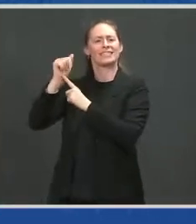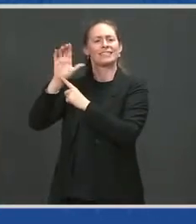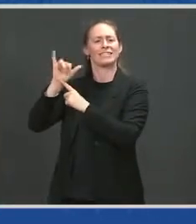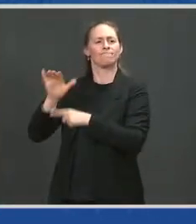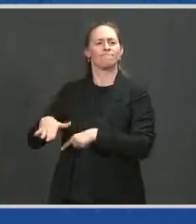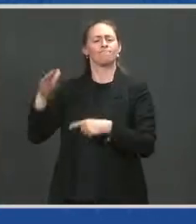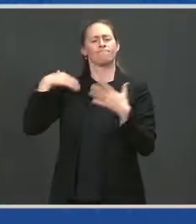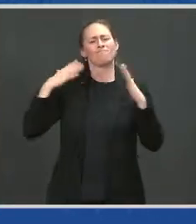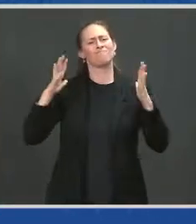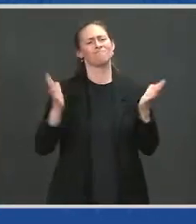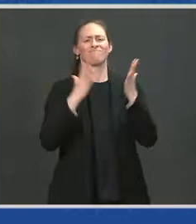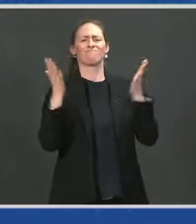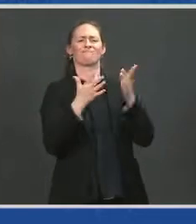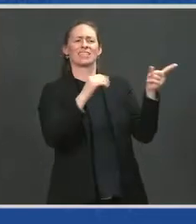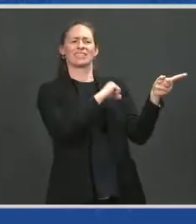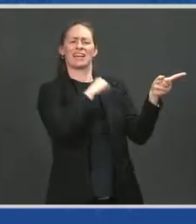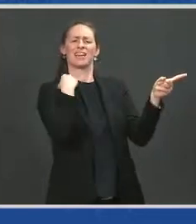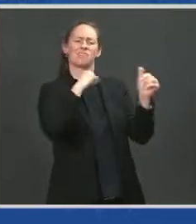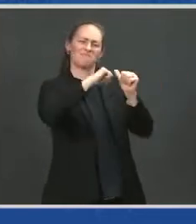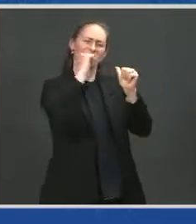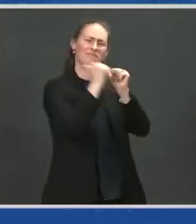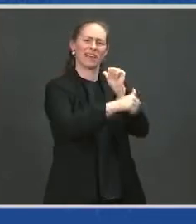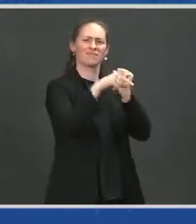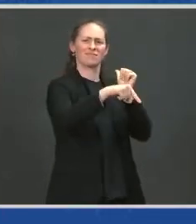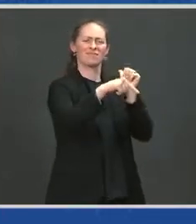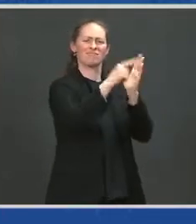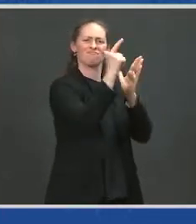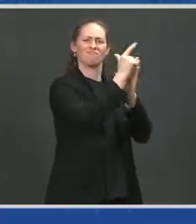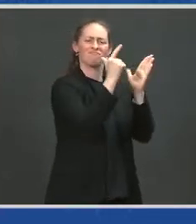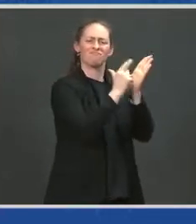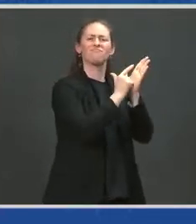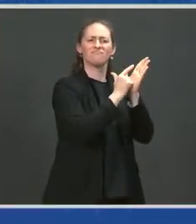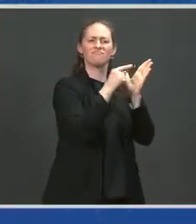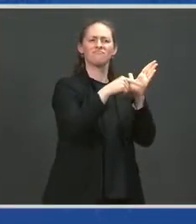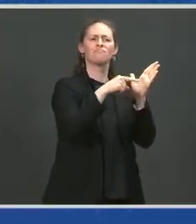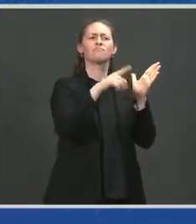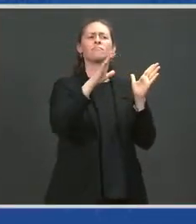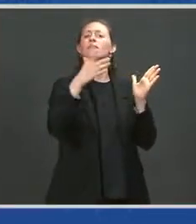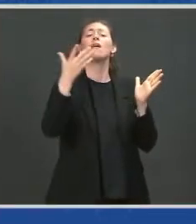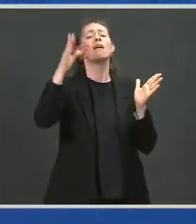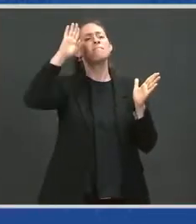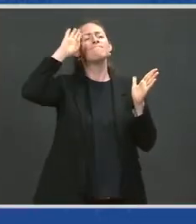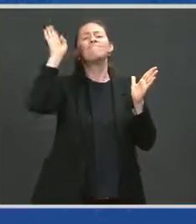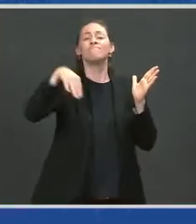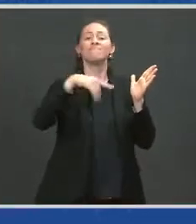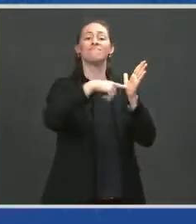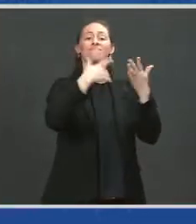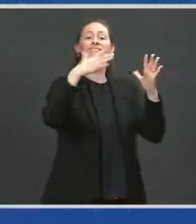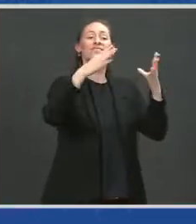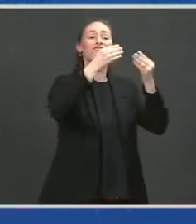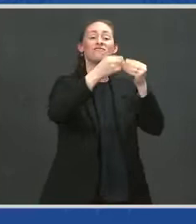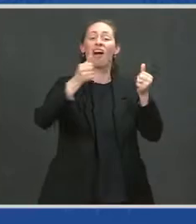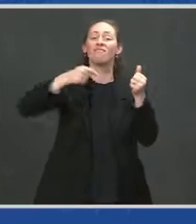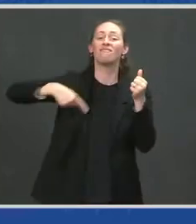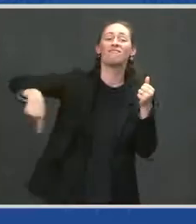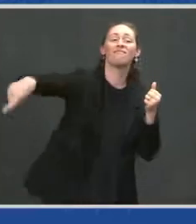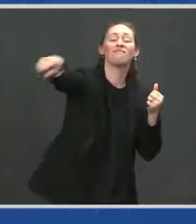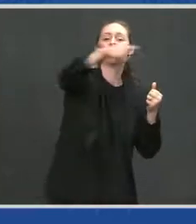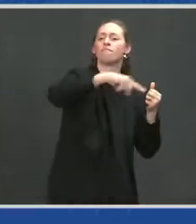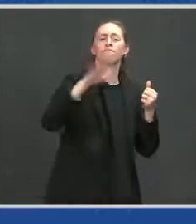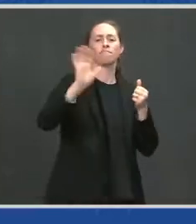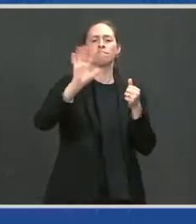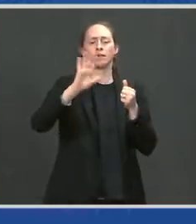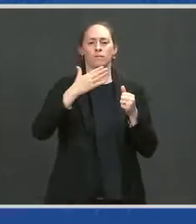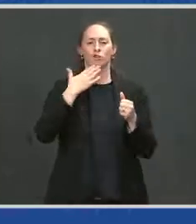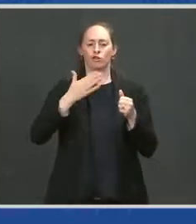pass this legislation, not as a panacea for every problem, but as a start. This